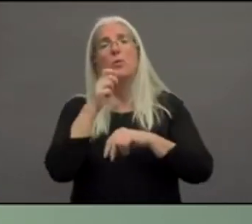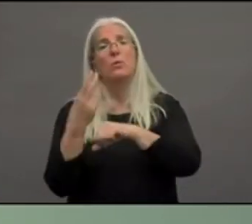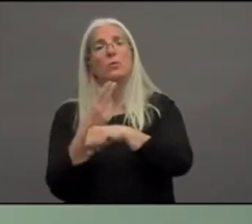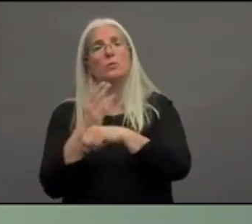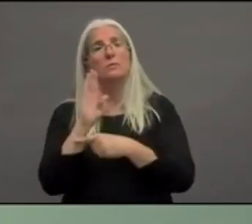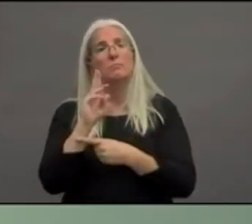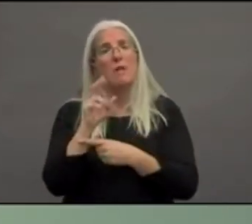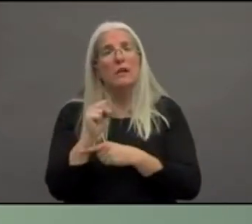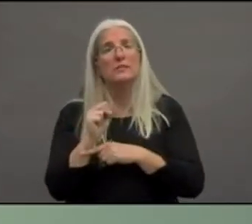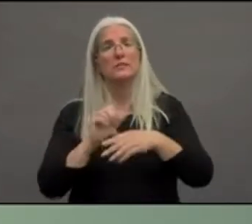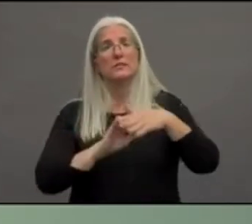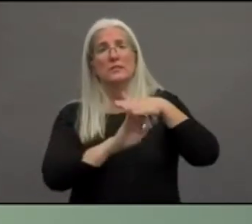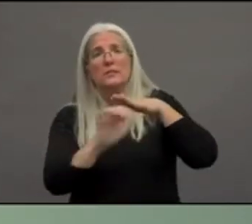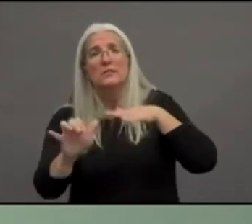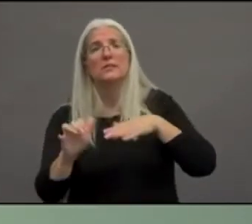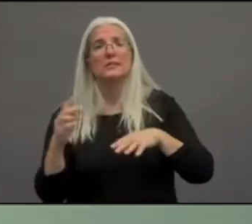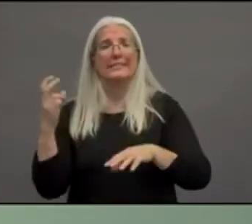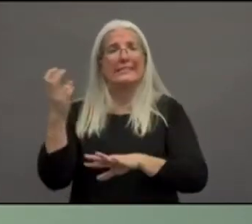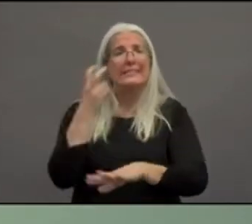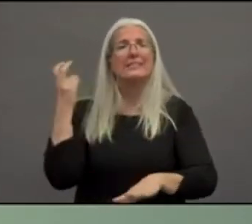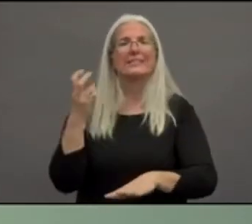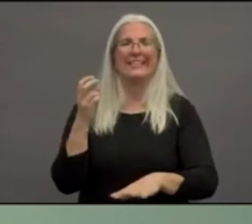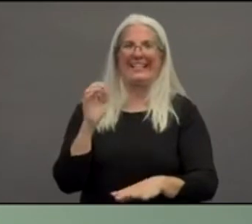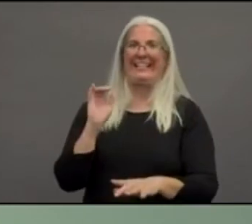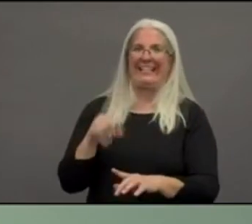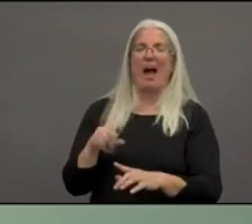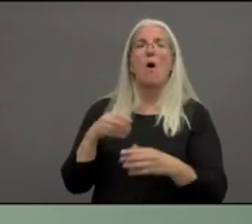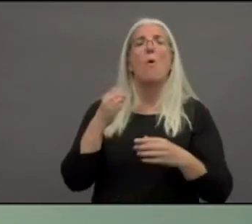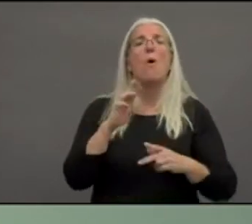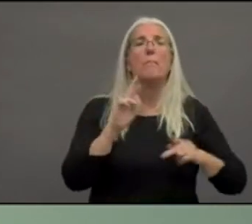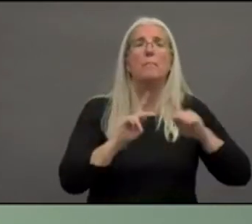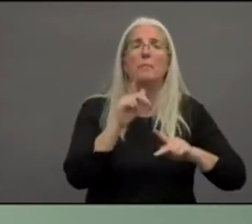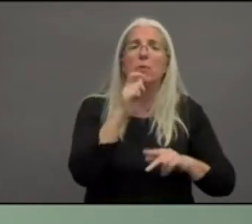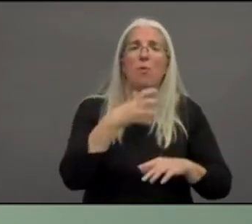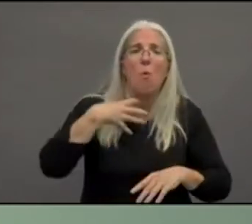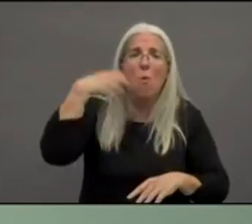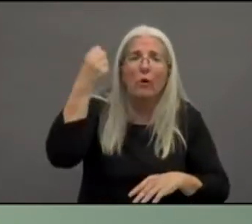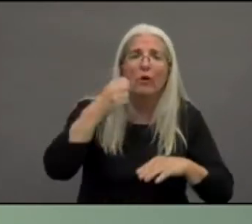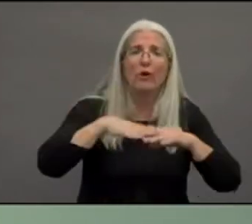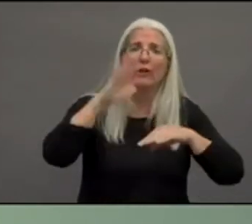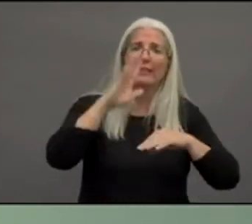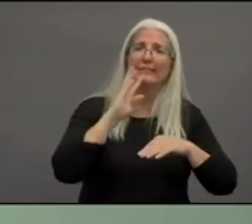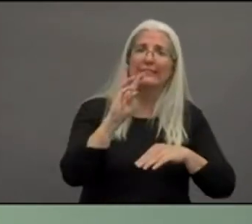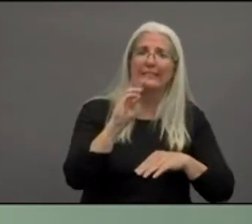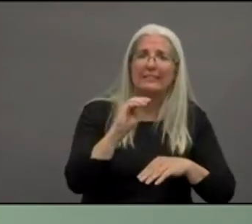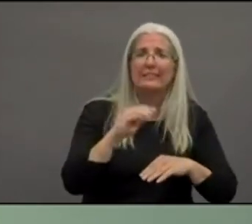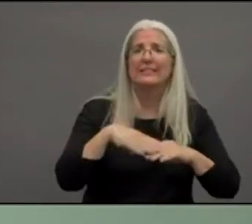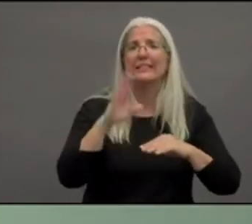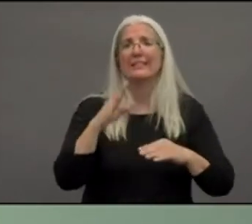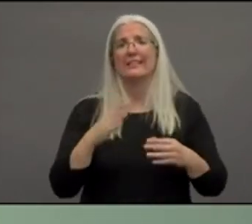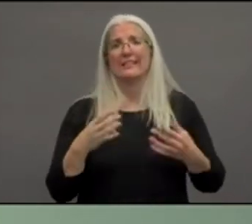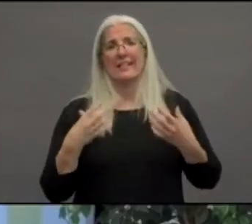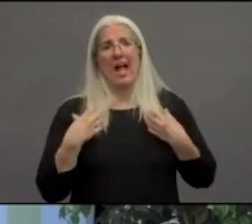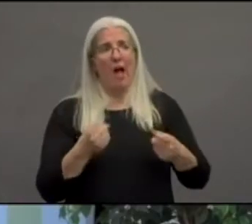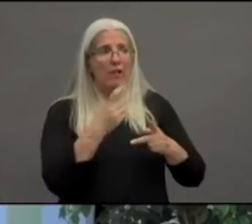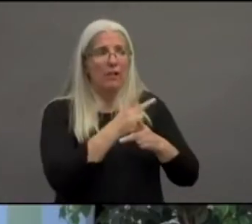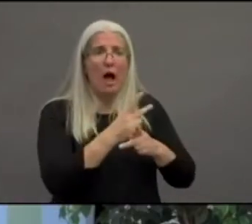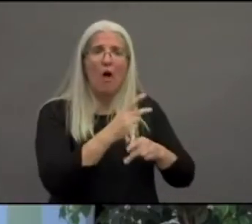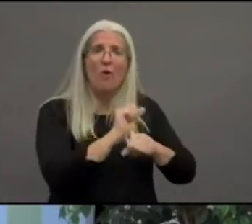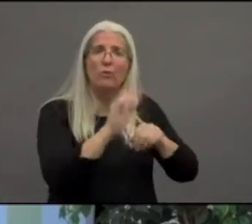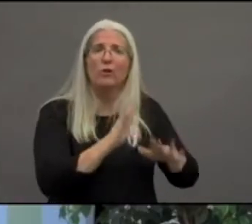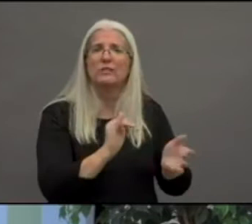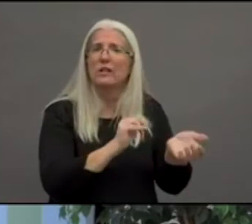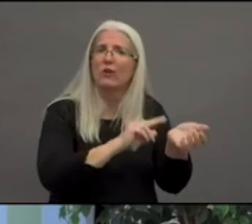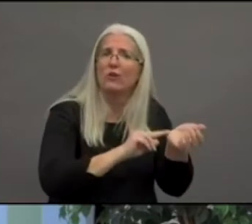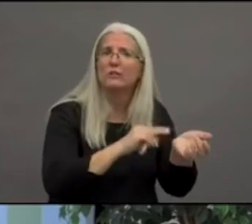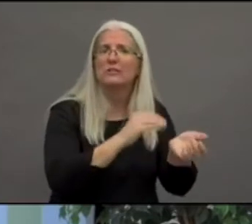symptoms. We want you to get tested. And for those healthcare workers and frontline workers, we want you to keep getting tested once a month.